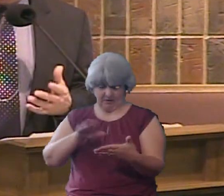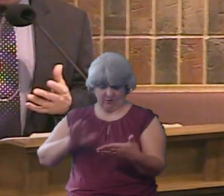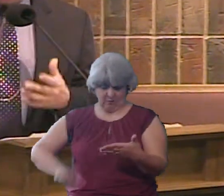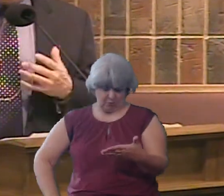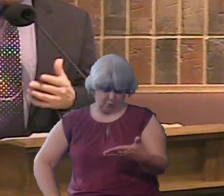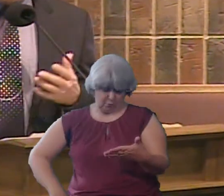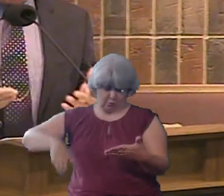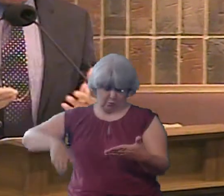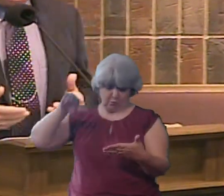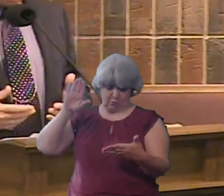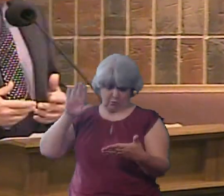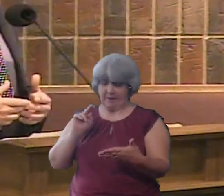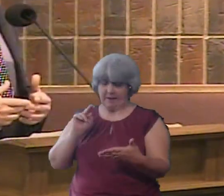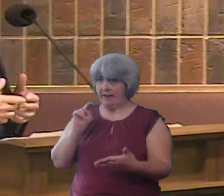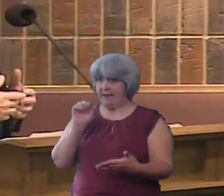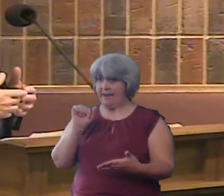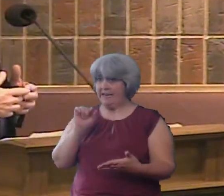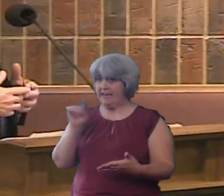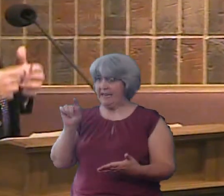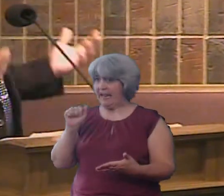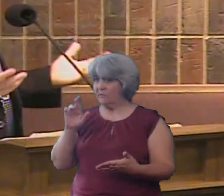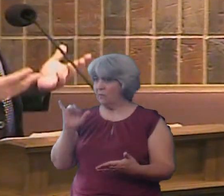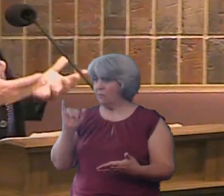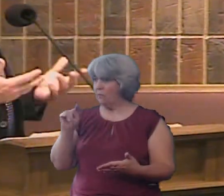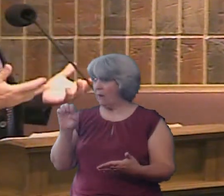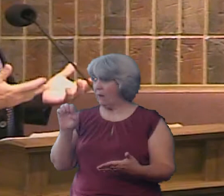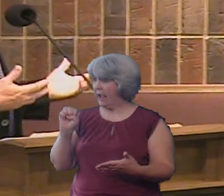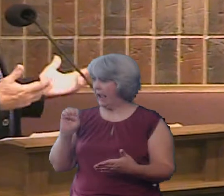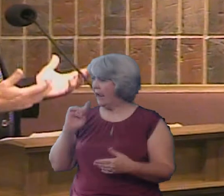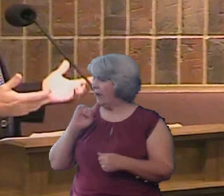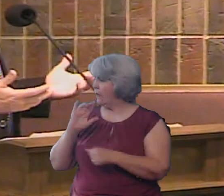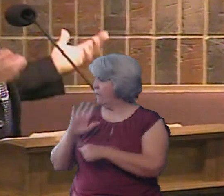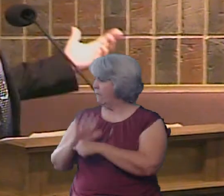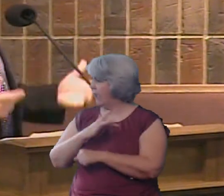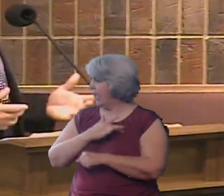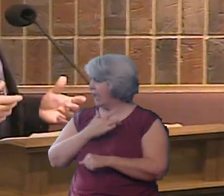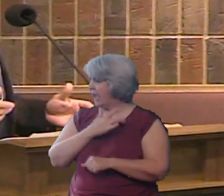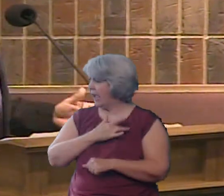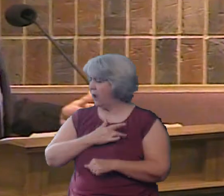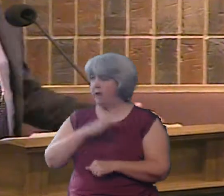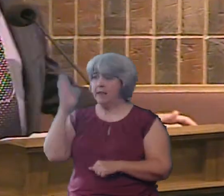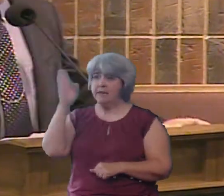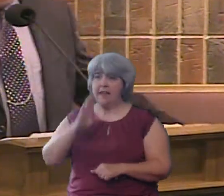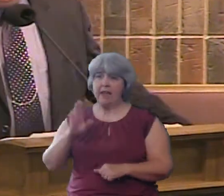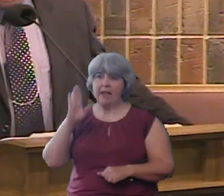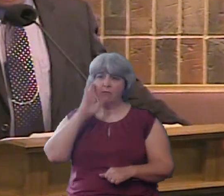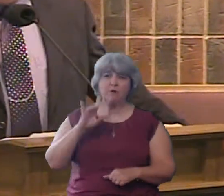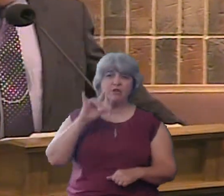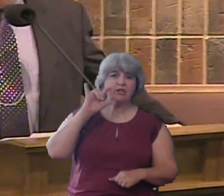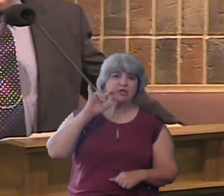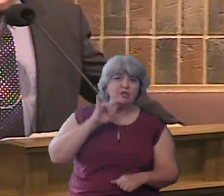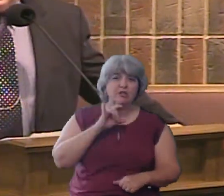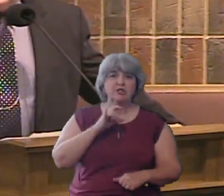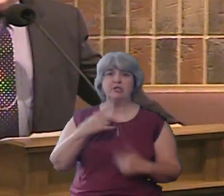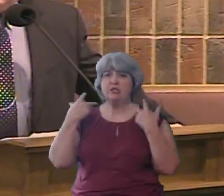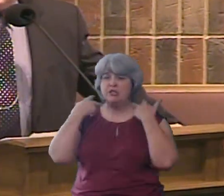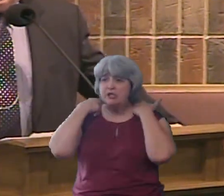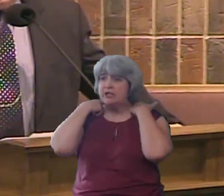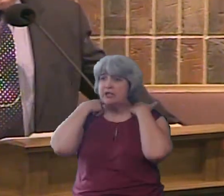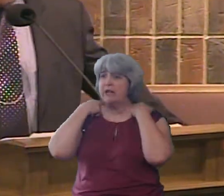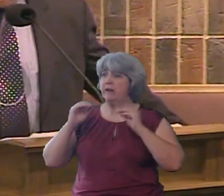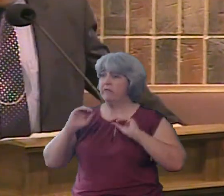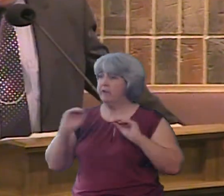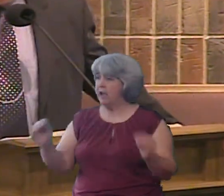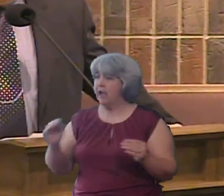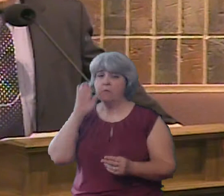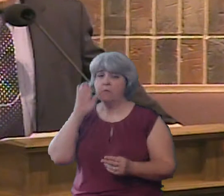the beginning, that a razor should not come on his hair, on his head, that he would not drink anything or taste anything that came from the vine, so